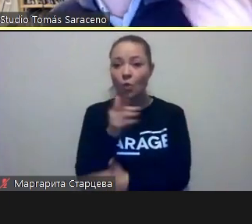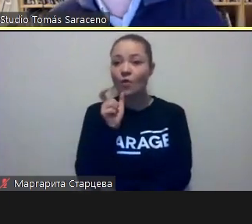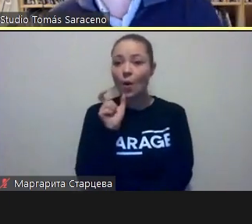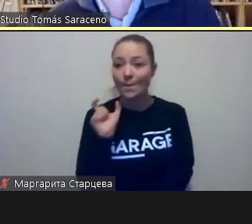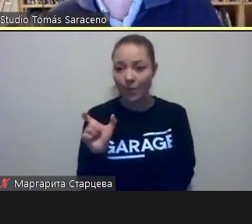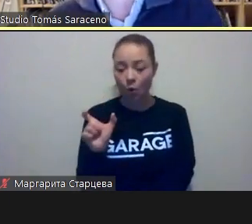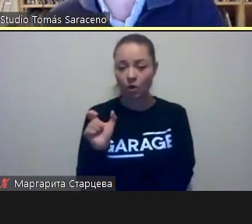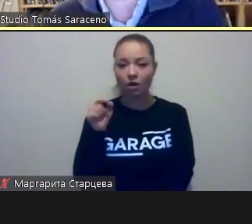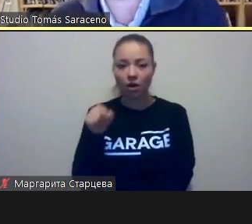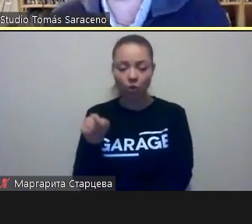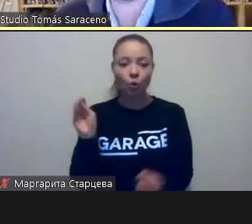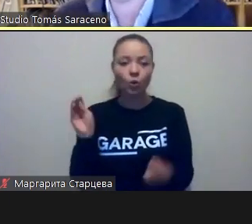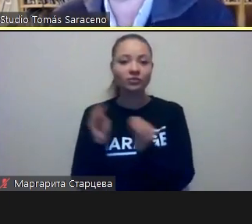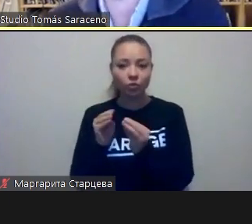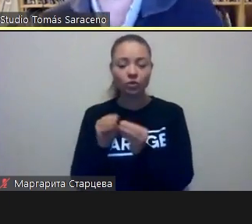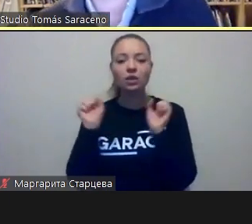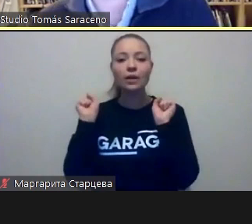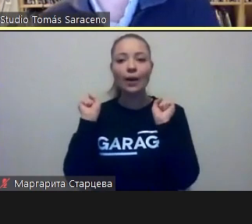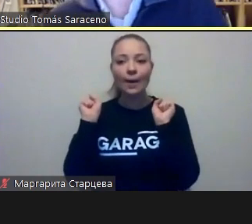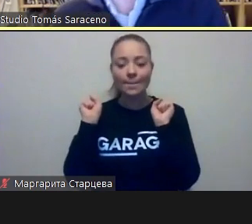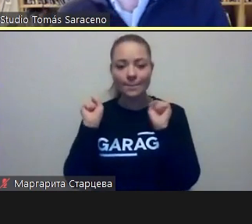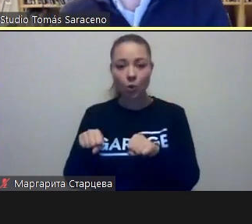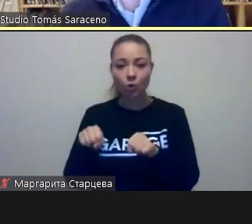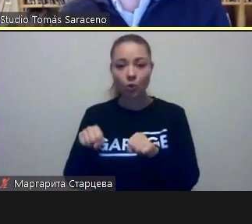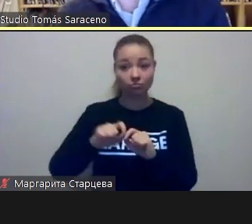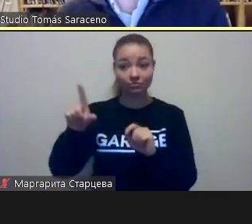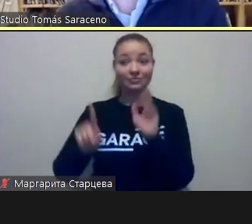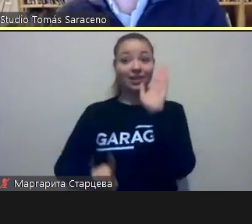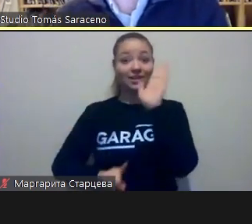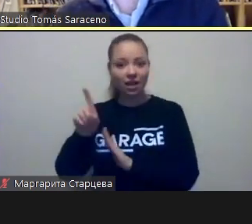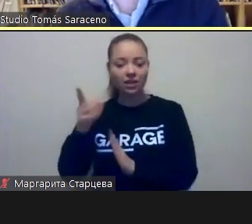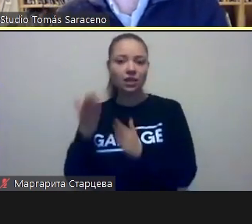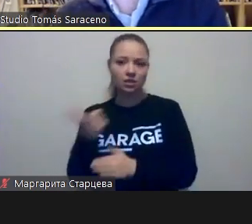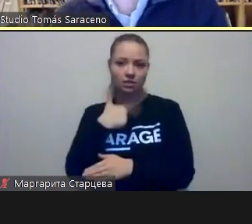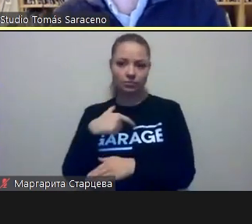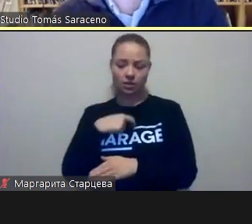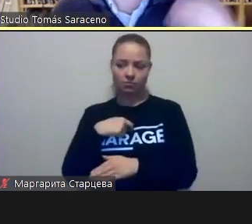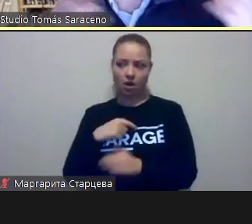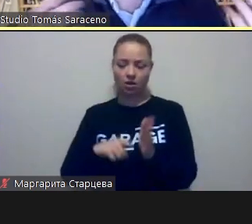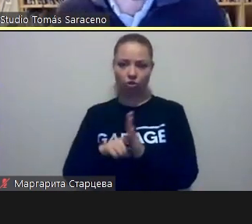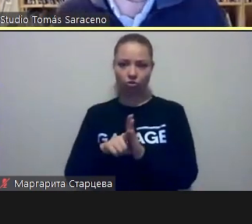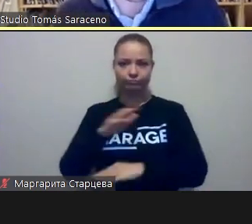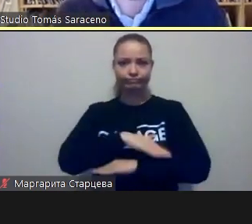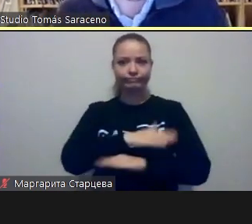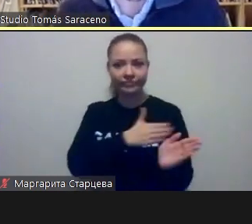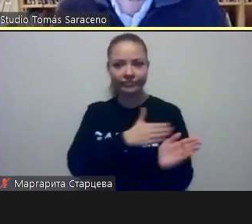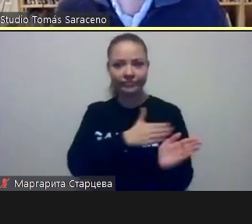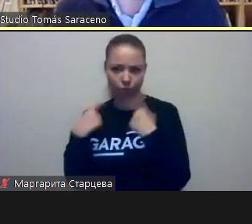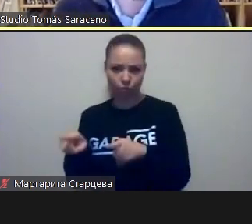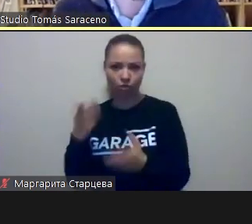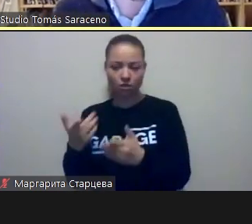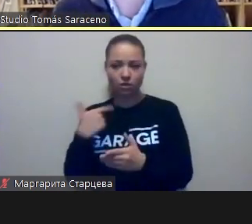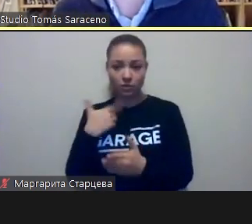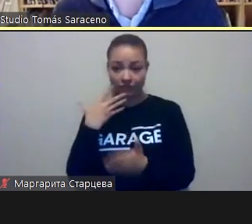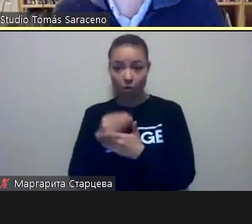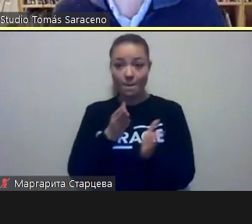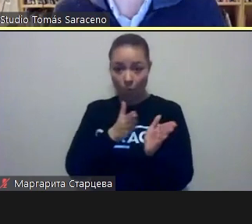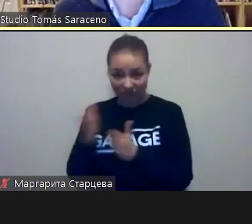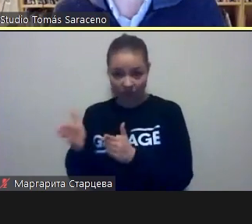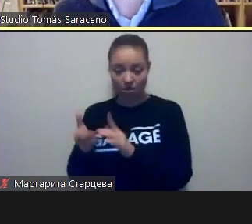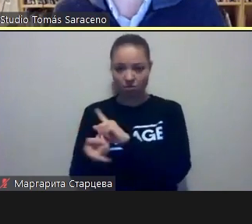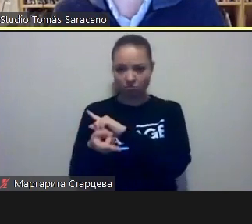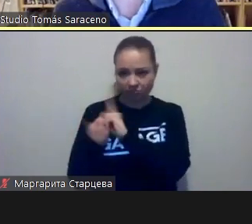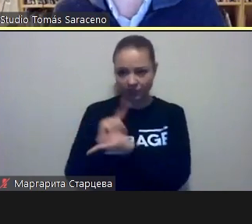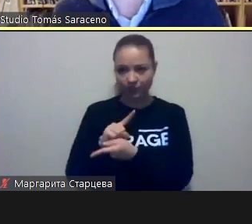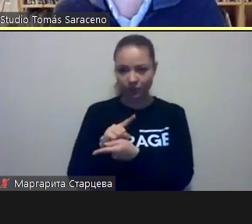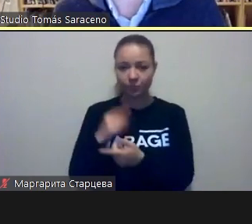to behave differently, some of us from this planet Earth. And with that context a little bit, one of the ideas